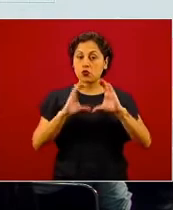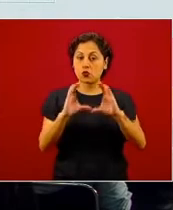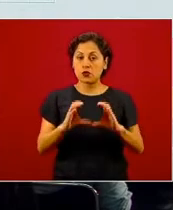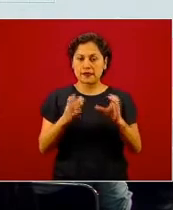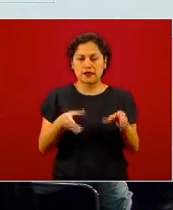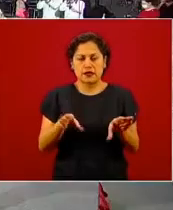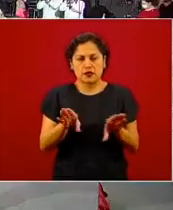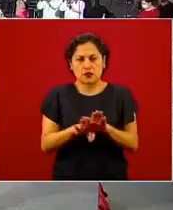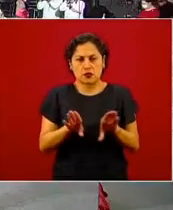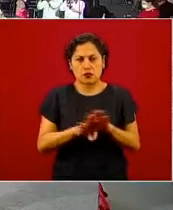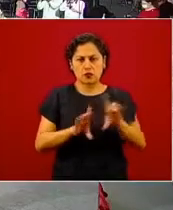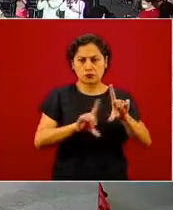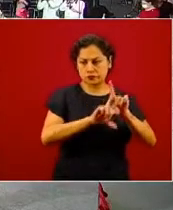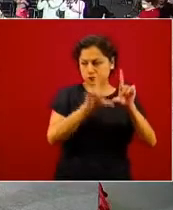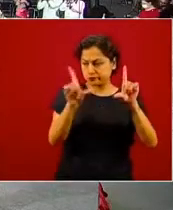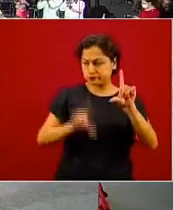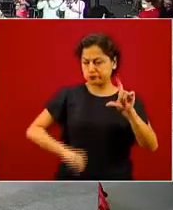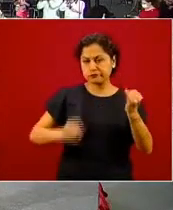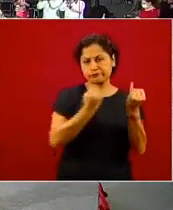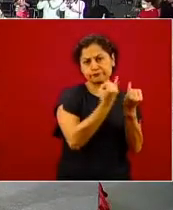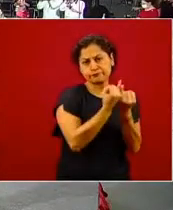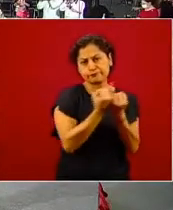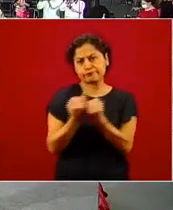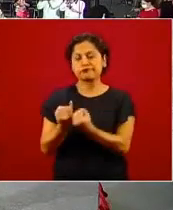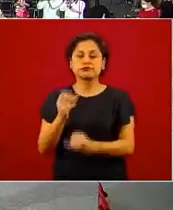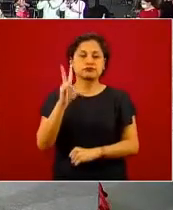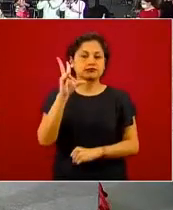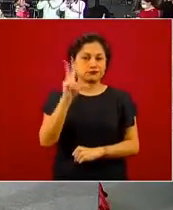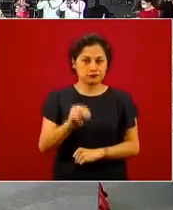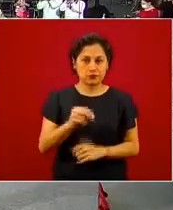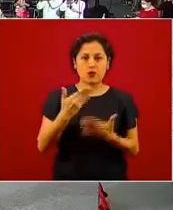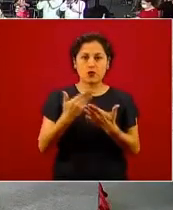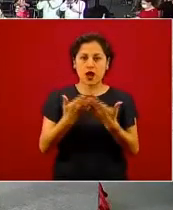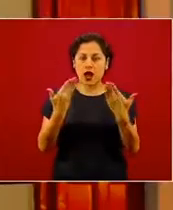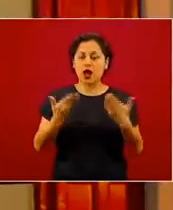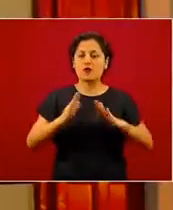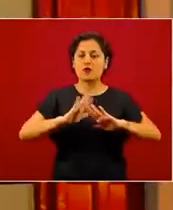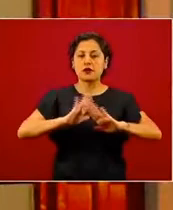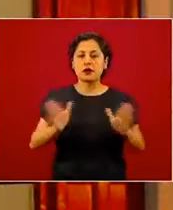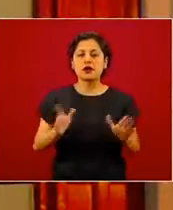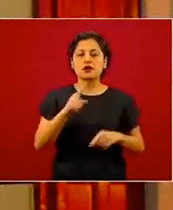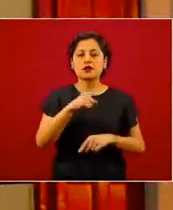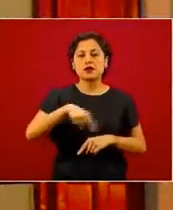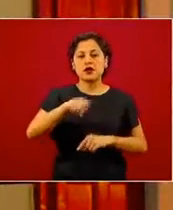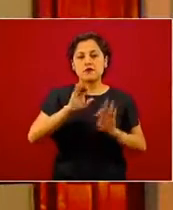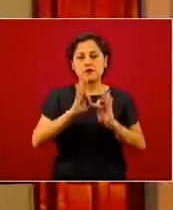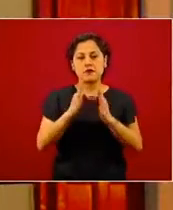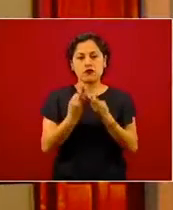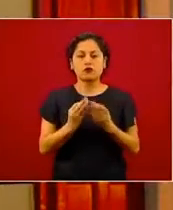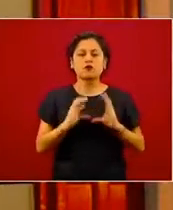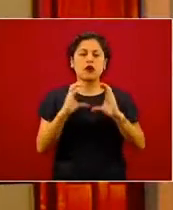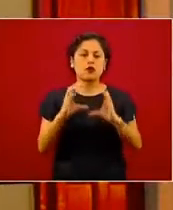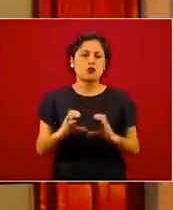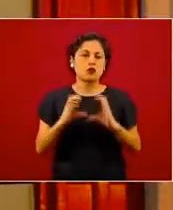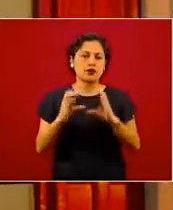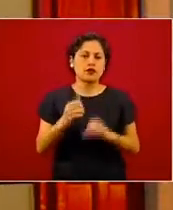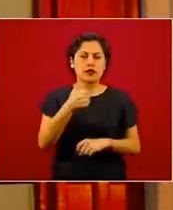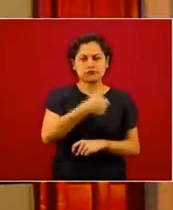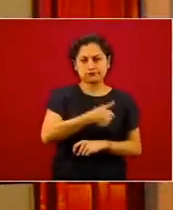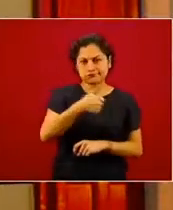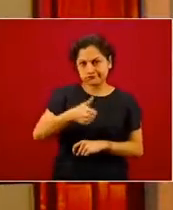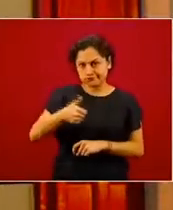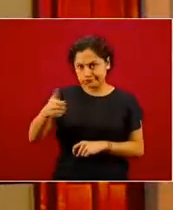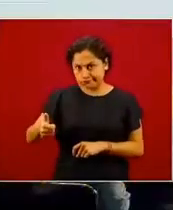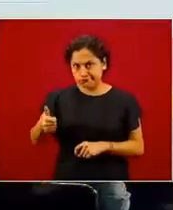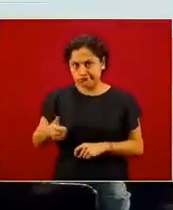the same on a national level and the same in all regions. However, those actions and community actions are going to